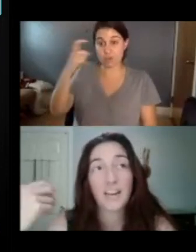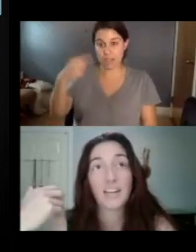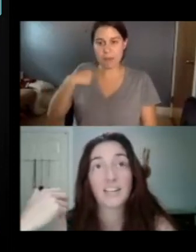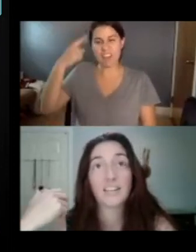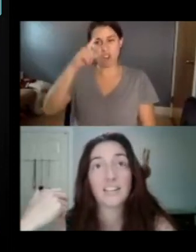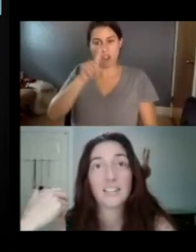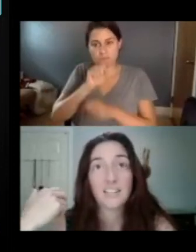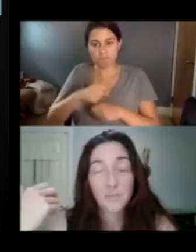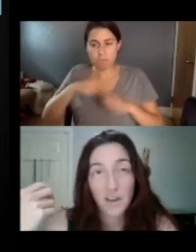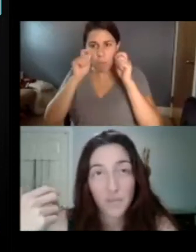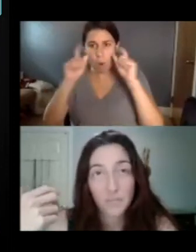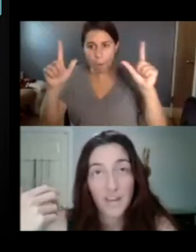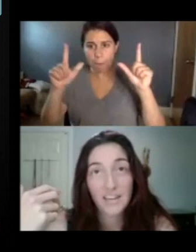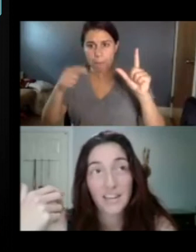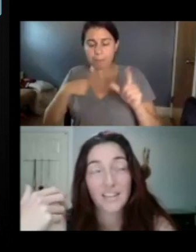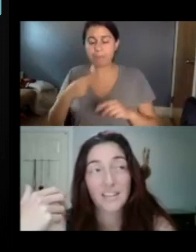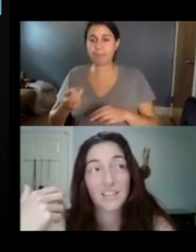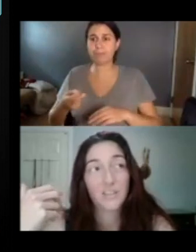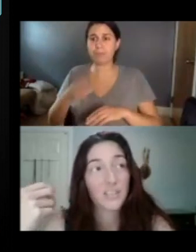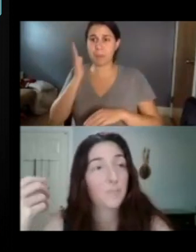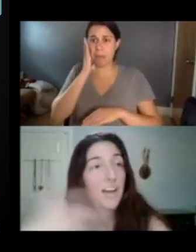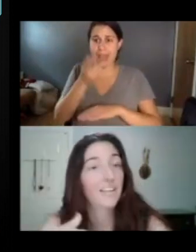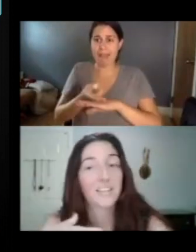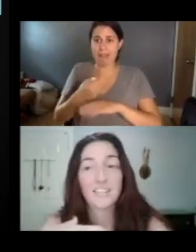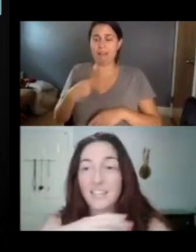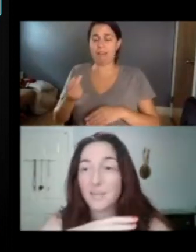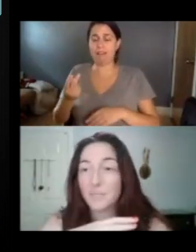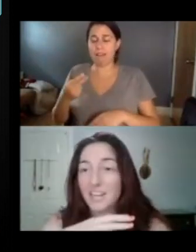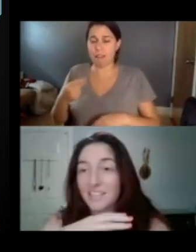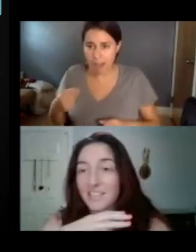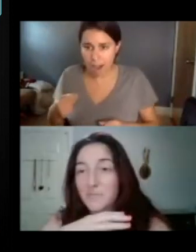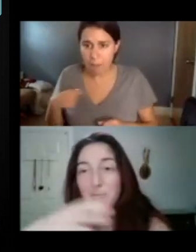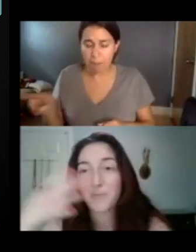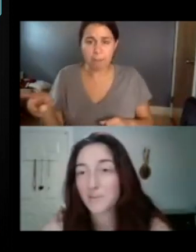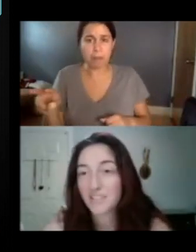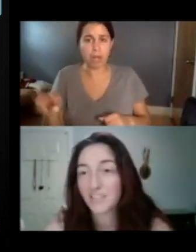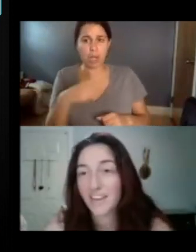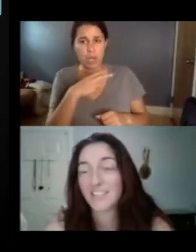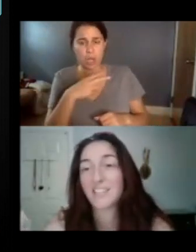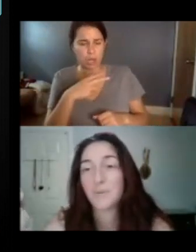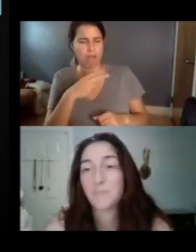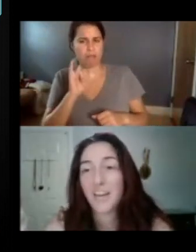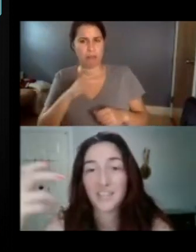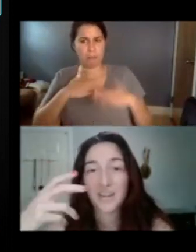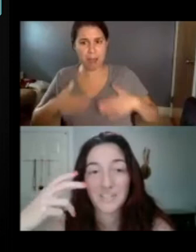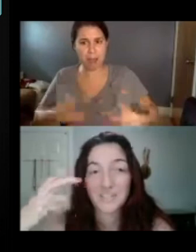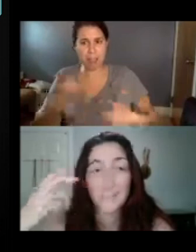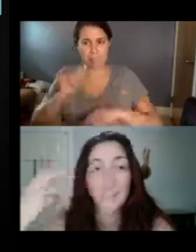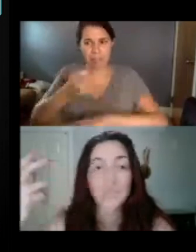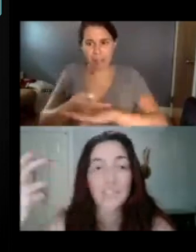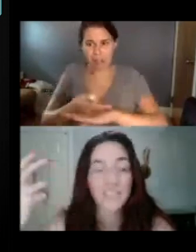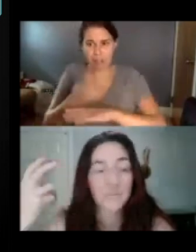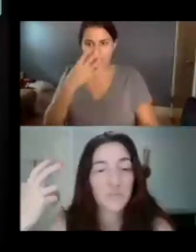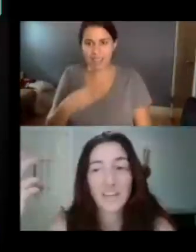up, and I sat up out of my bed and looked back, and I could see that my my body was still lying asleep in bed. So I